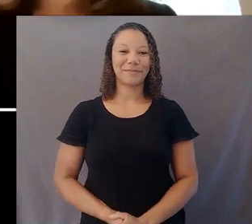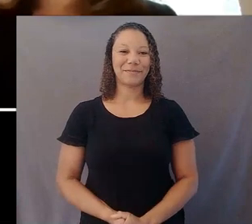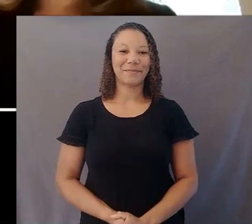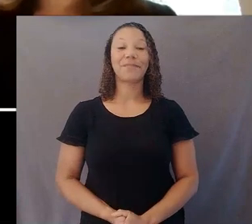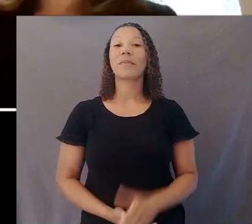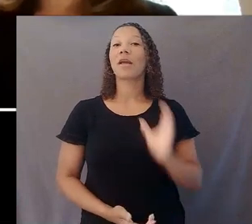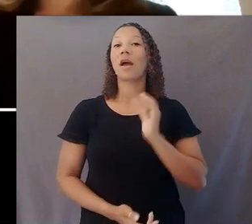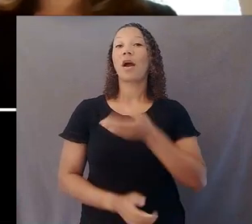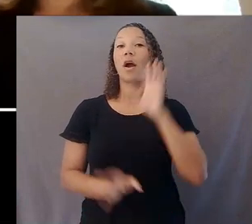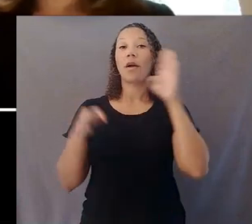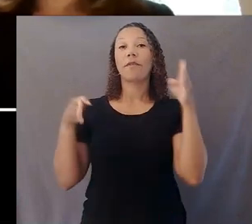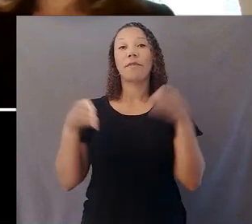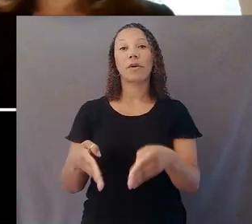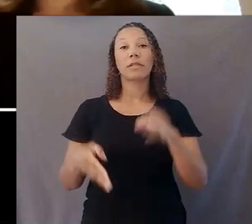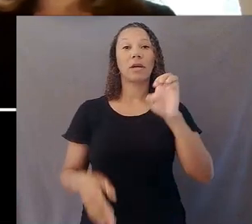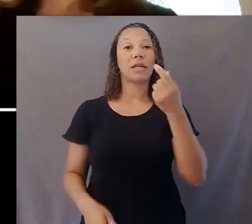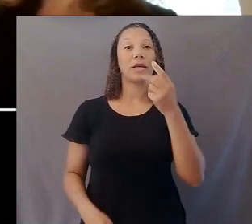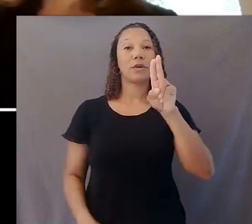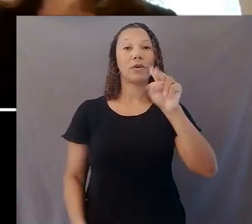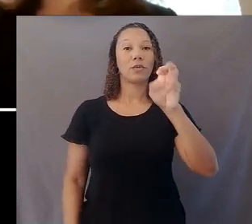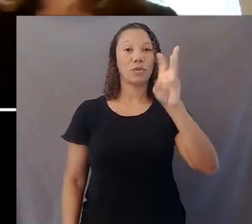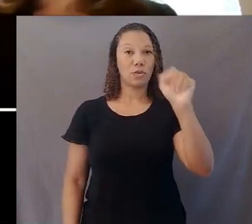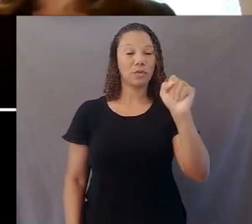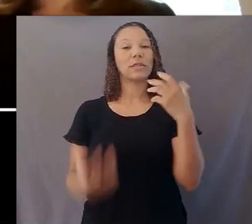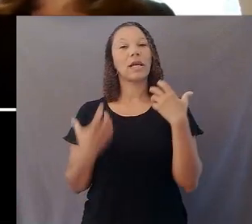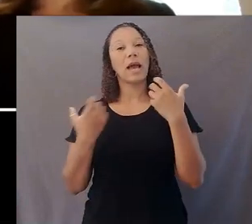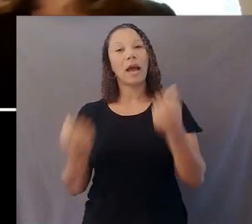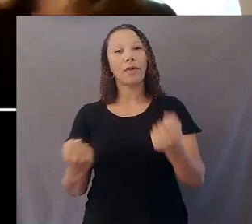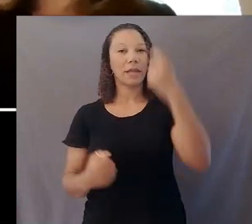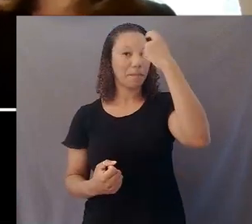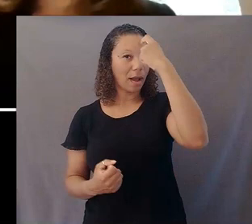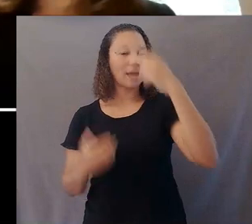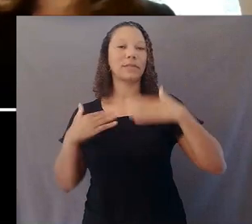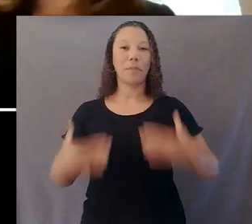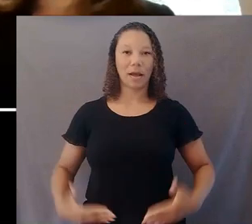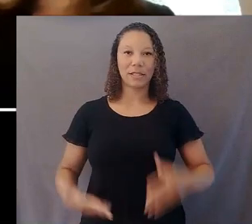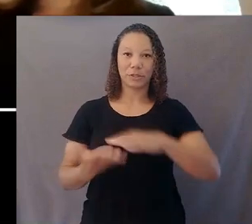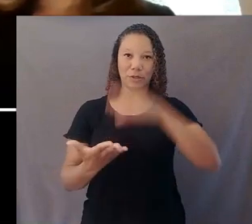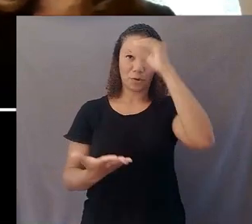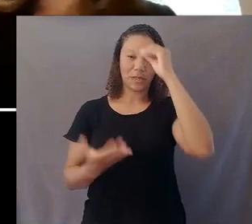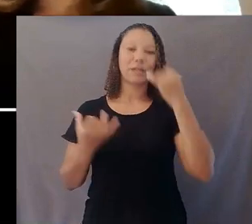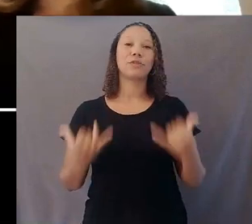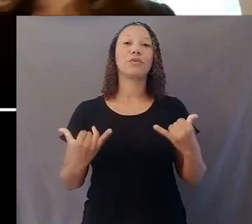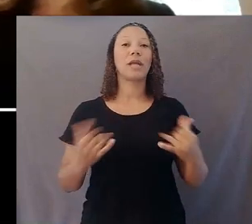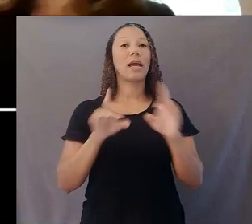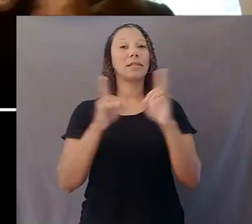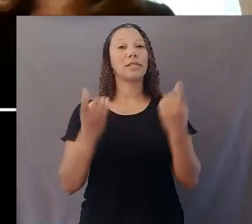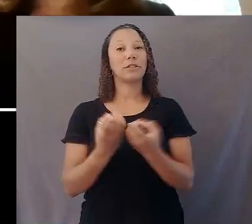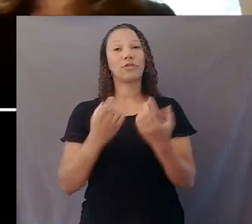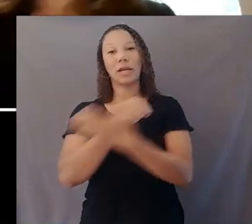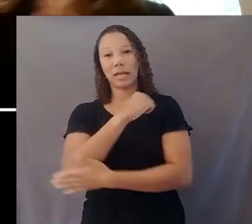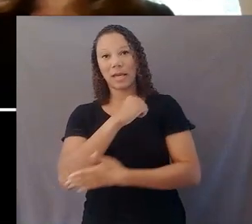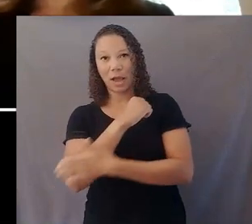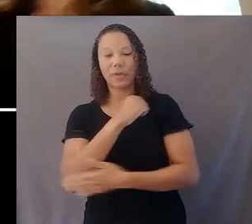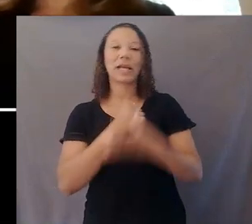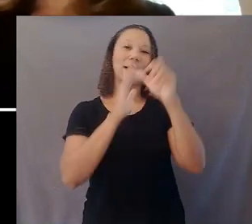is on healthy minds, healthy bodies, and healthy learning. And this is today's district, county, and state update. So